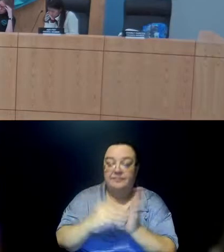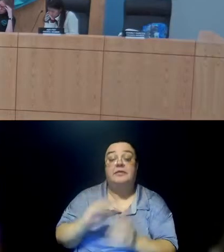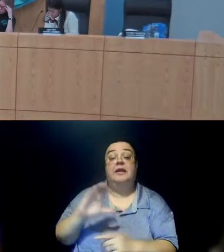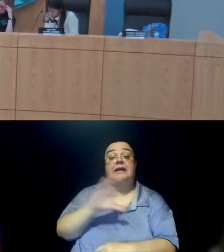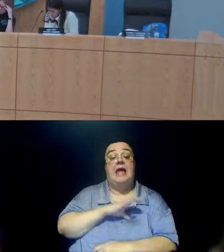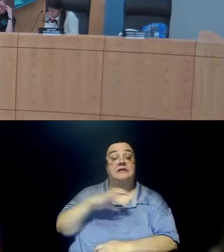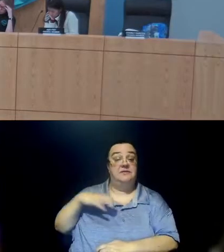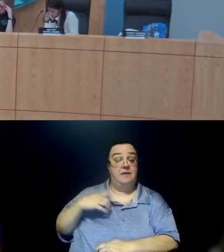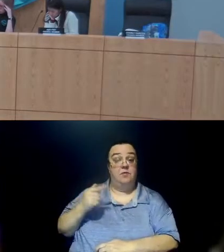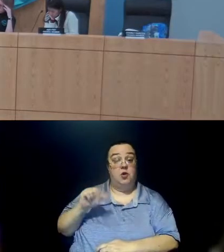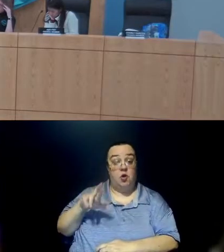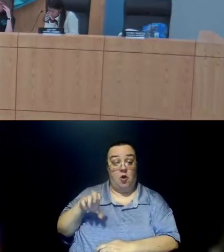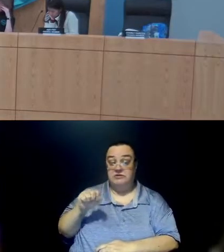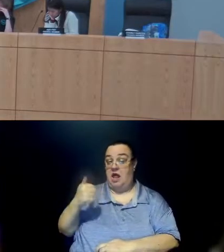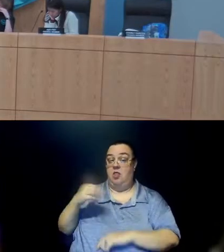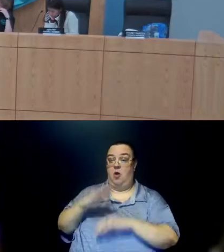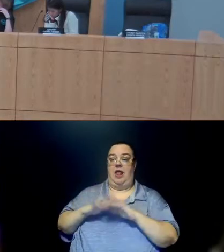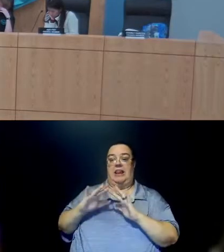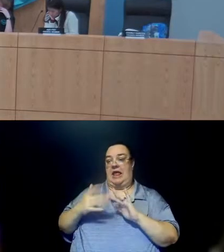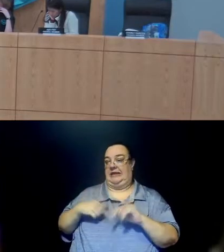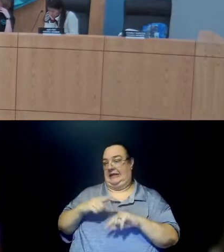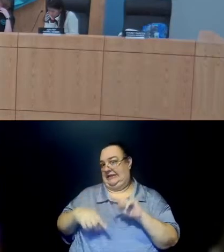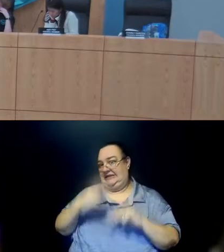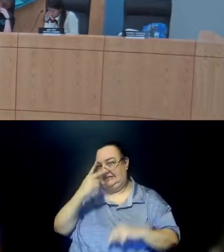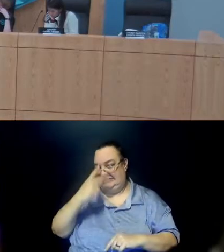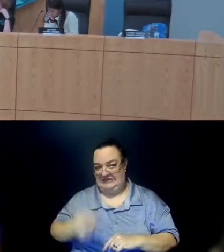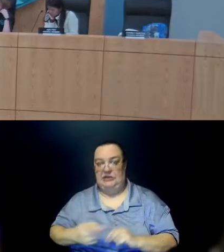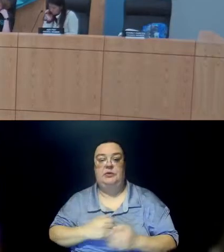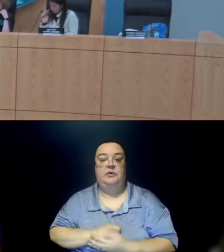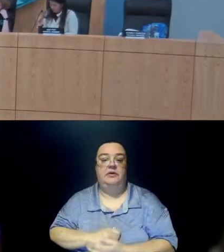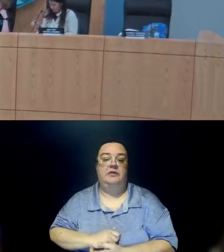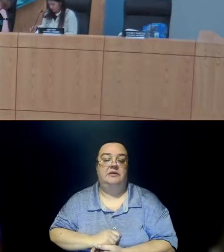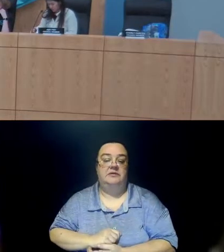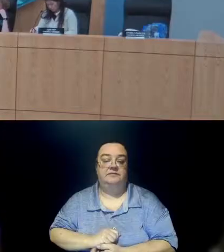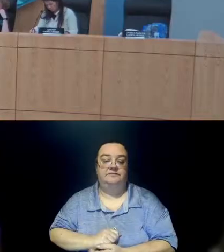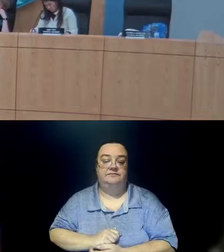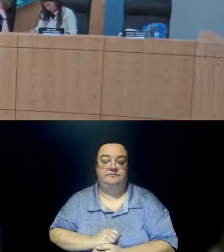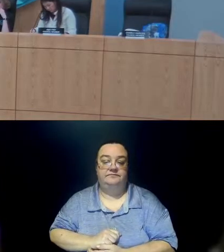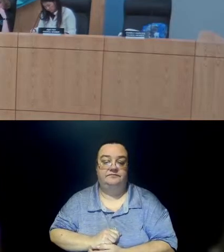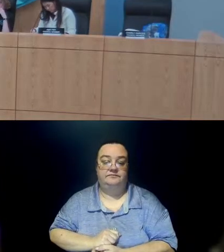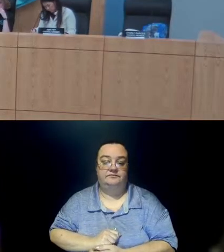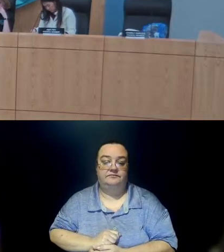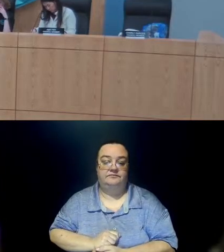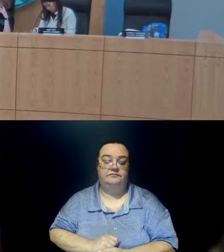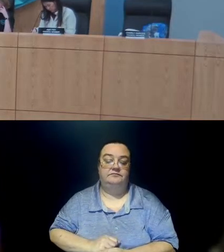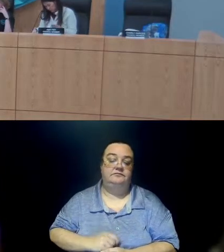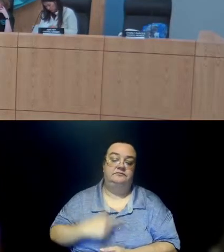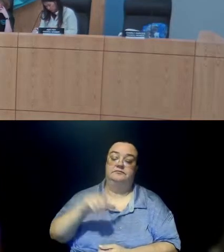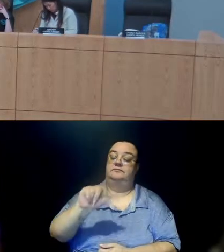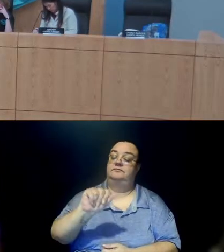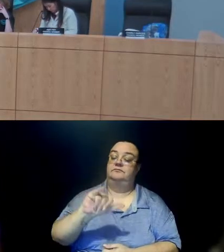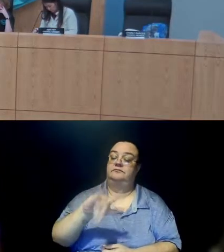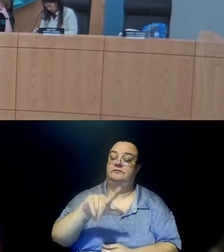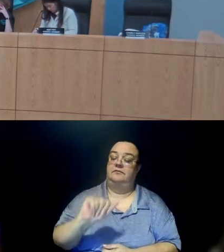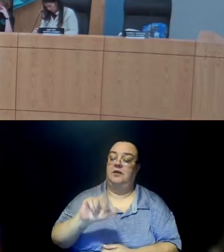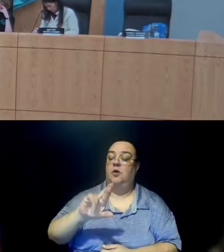and others online, I can't see you. Go ahead. Did you check? Okay. Leila Riazi, Ward